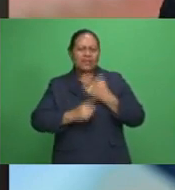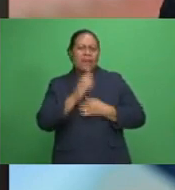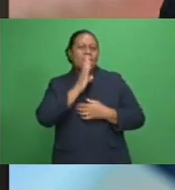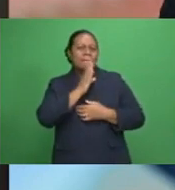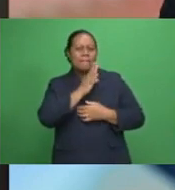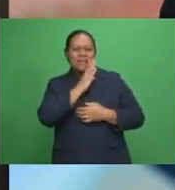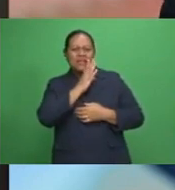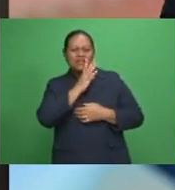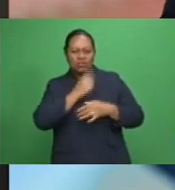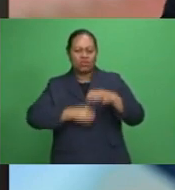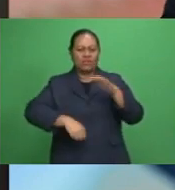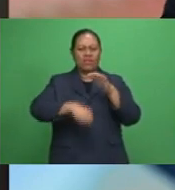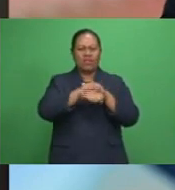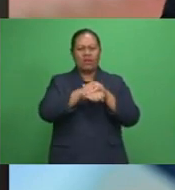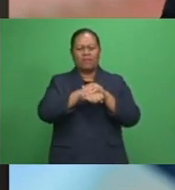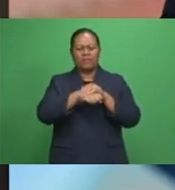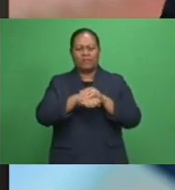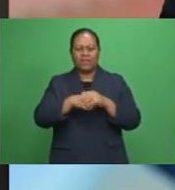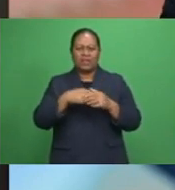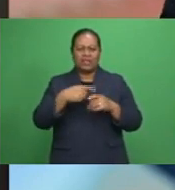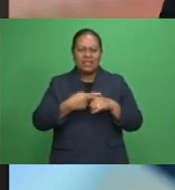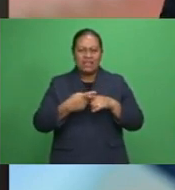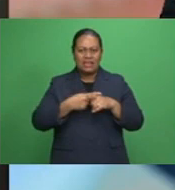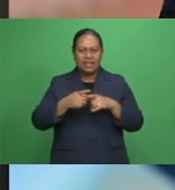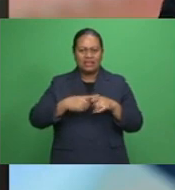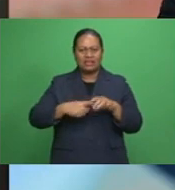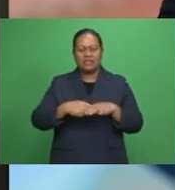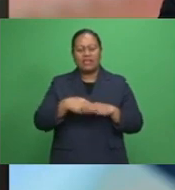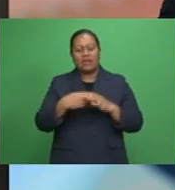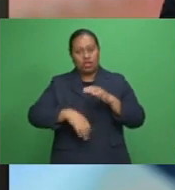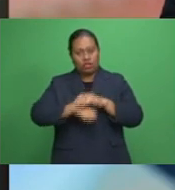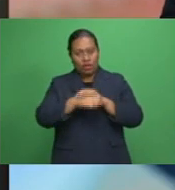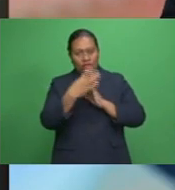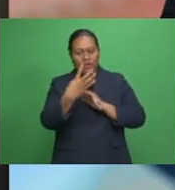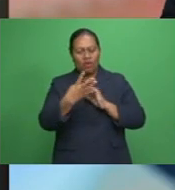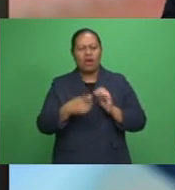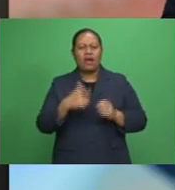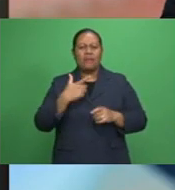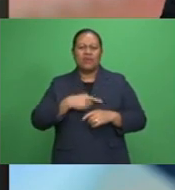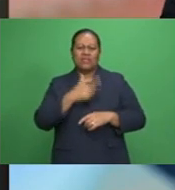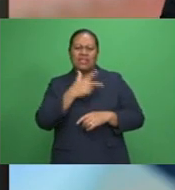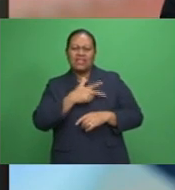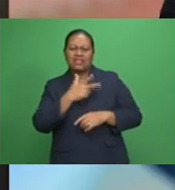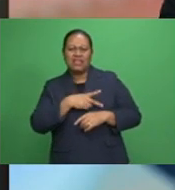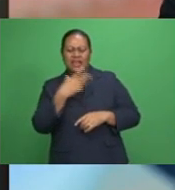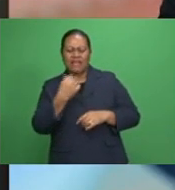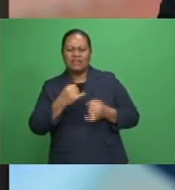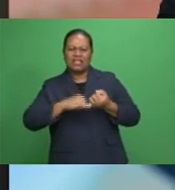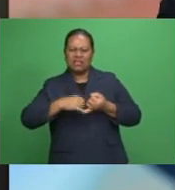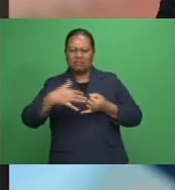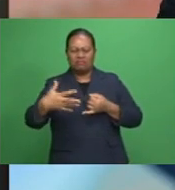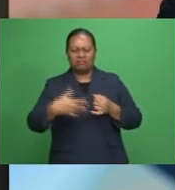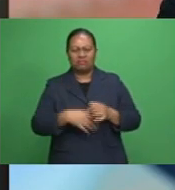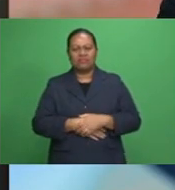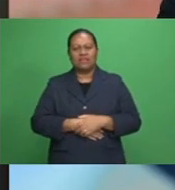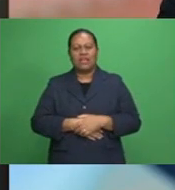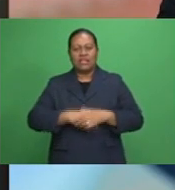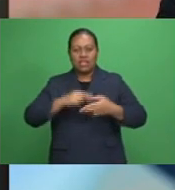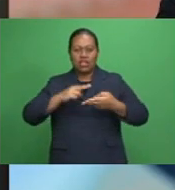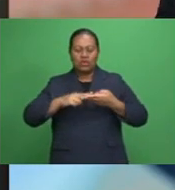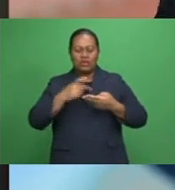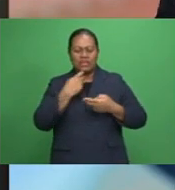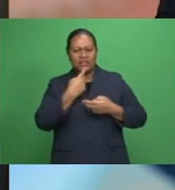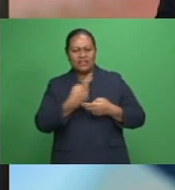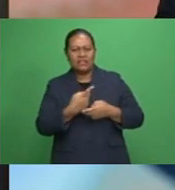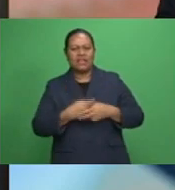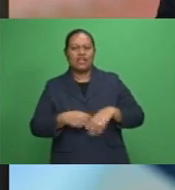to climb into the English Premier League's top 4 by conceding an injury time equaliser against Southampton. United led 2-1